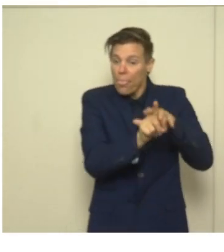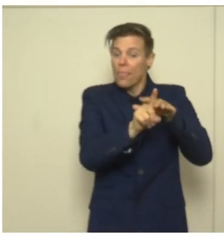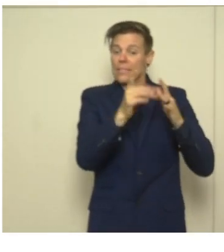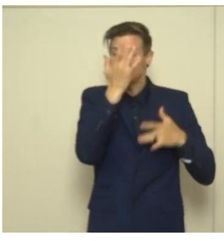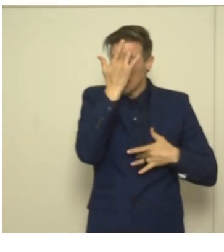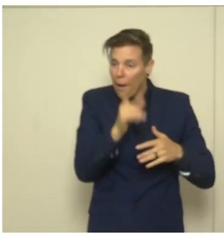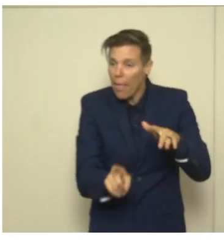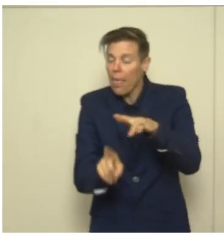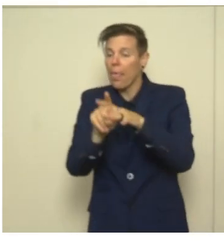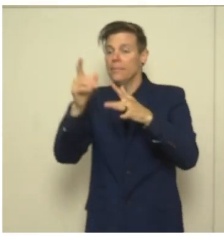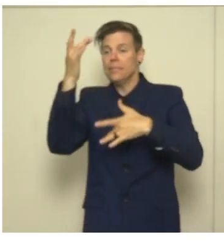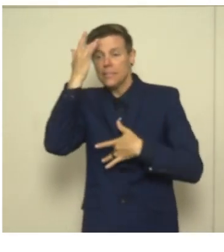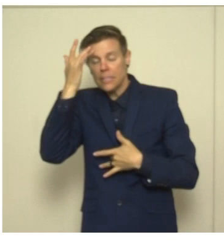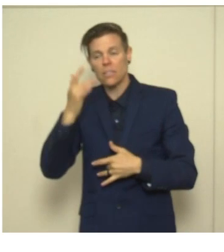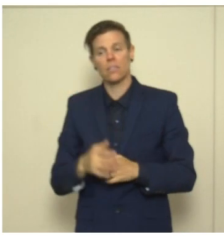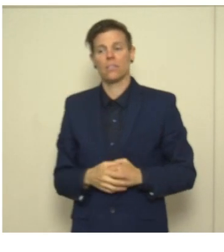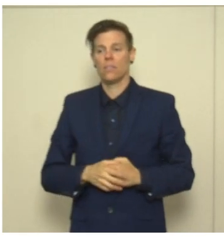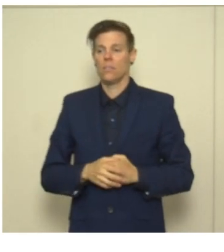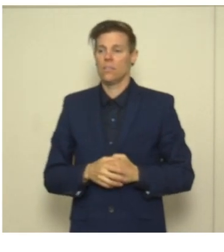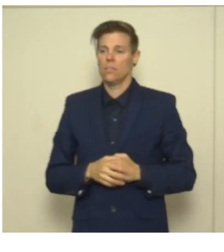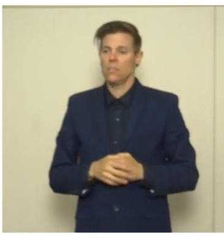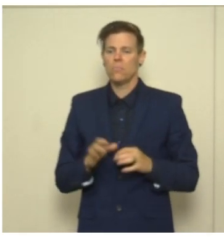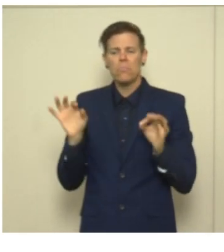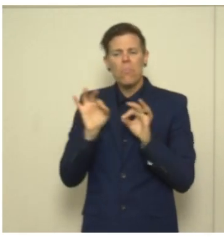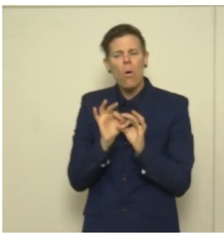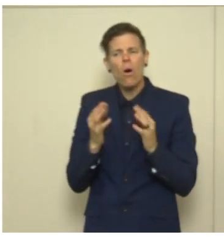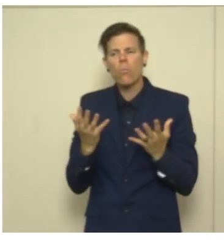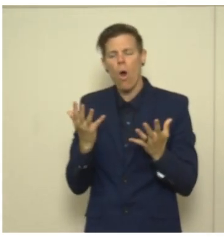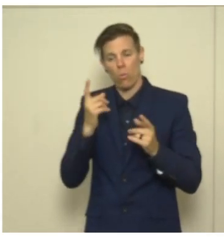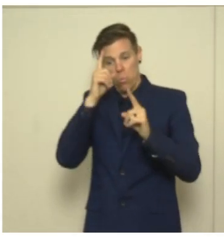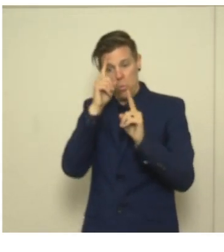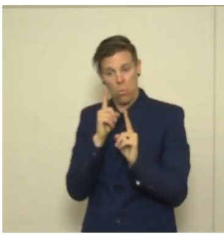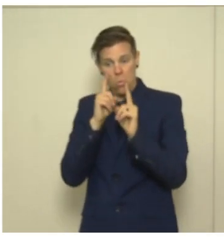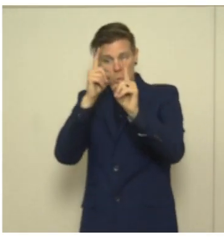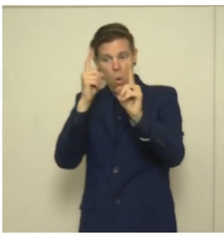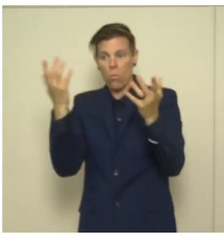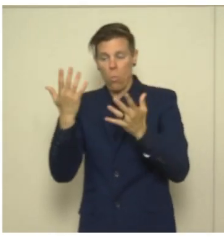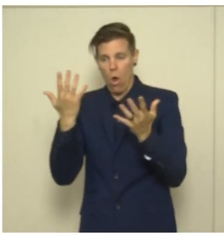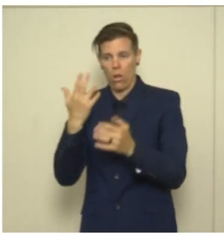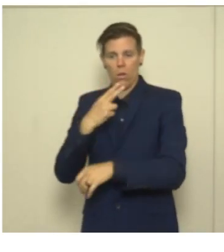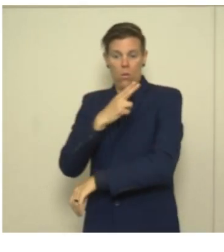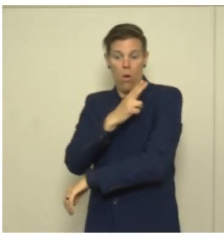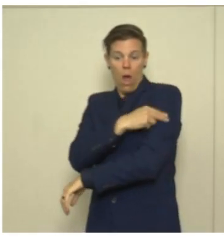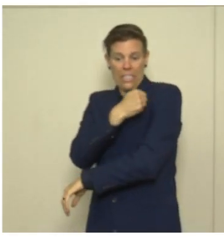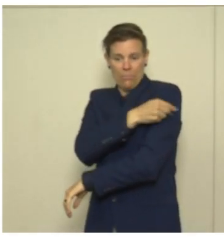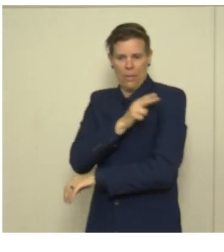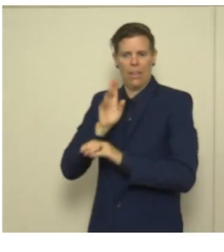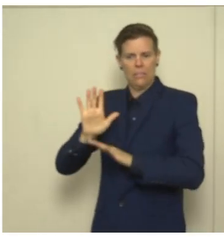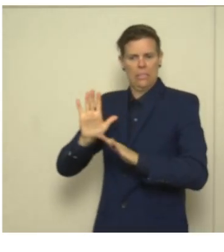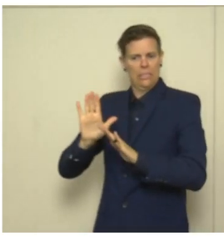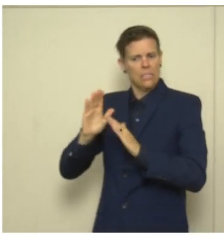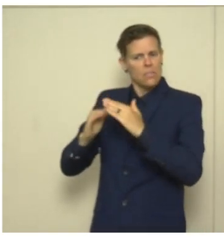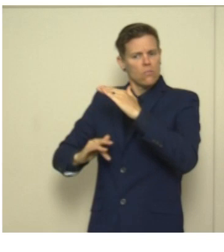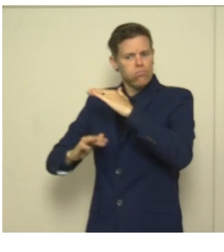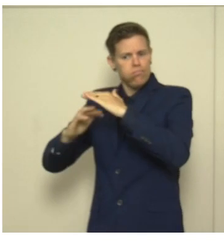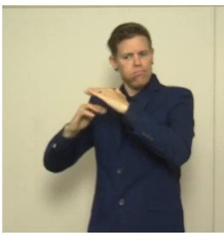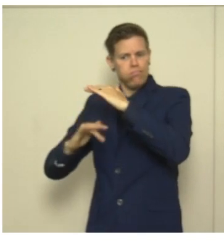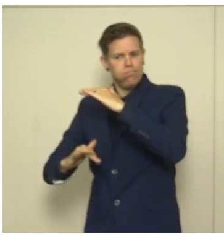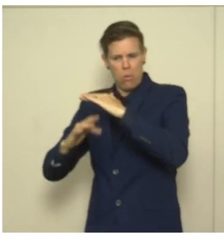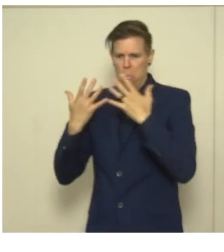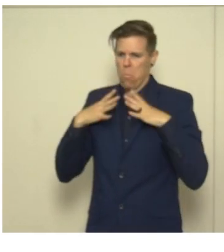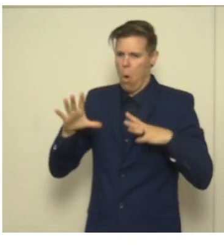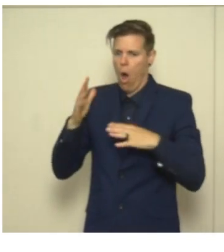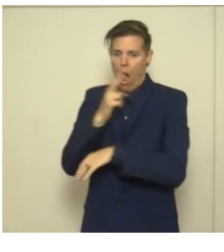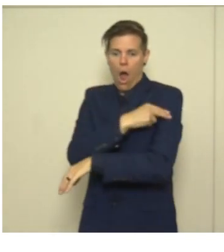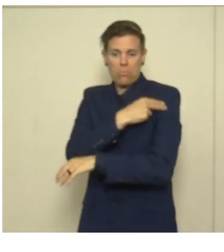criteria is making sure that we don't overwhelm our healthcare system, because we need a healthcare system that deals with every issue,